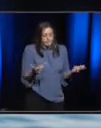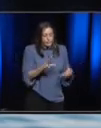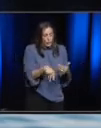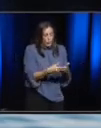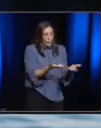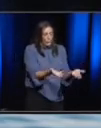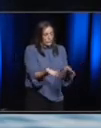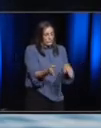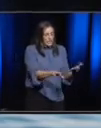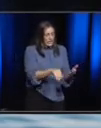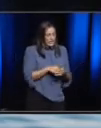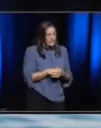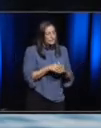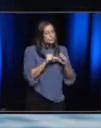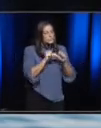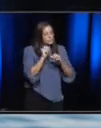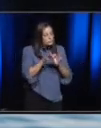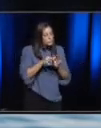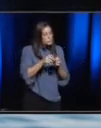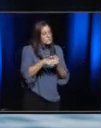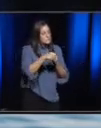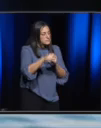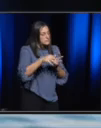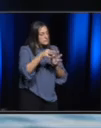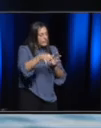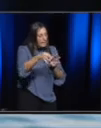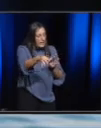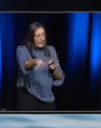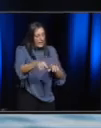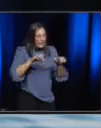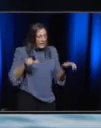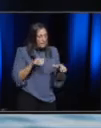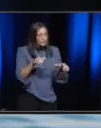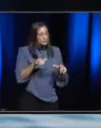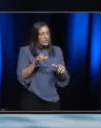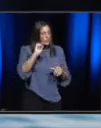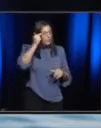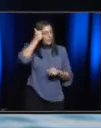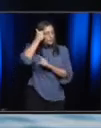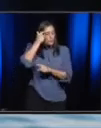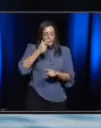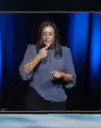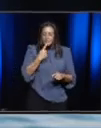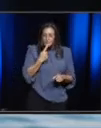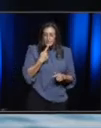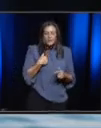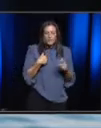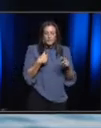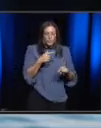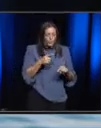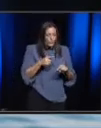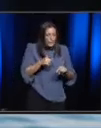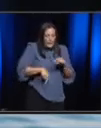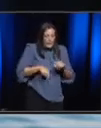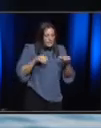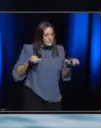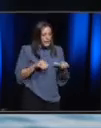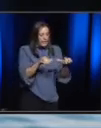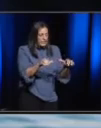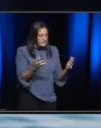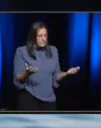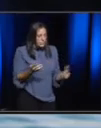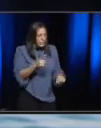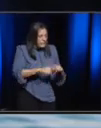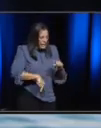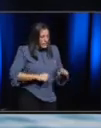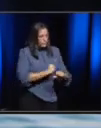delaying action, the authorities insisted that they were able to act for a number of unable to act